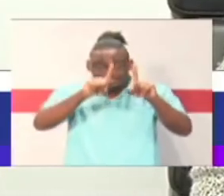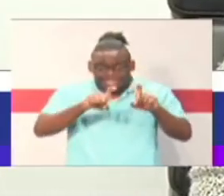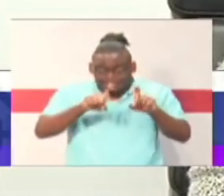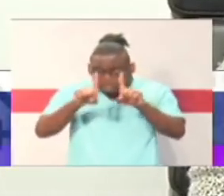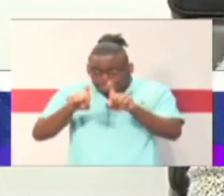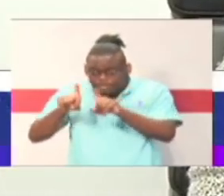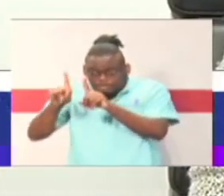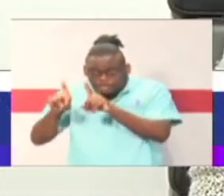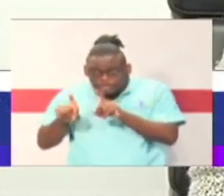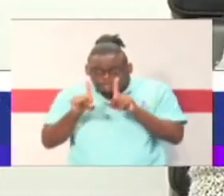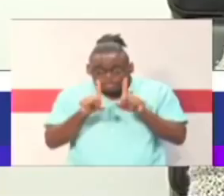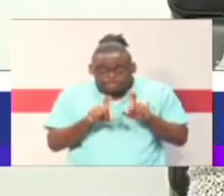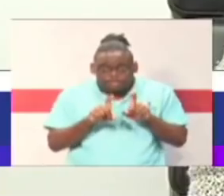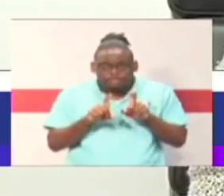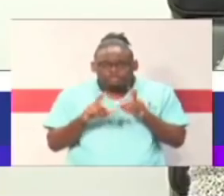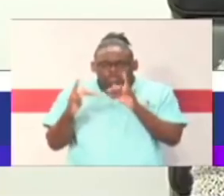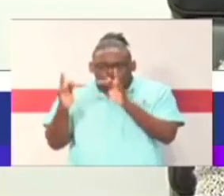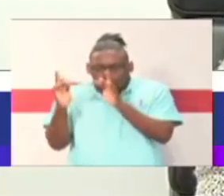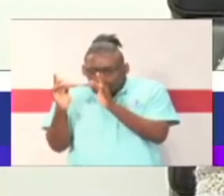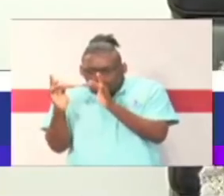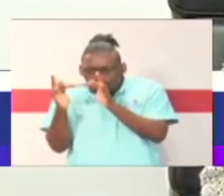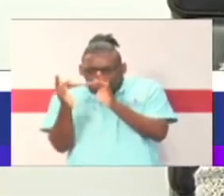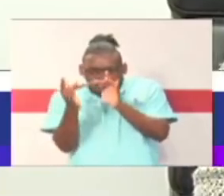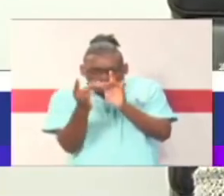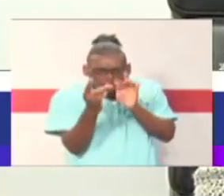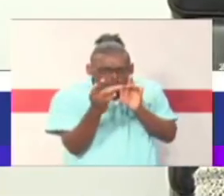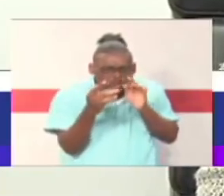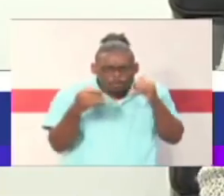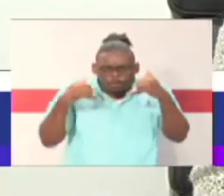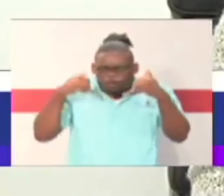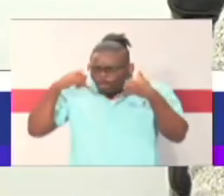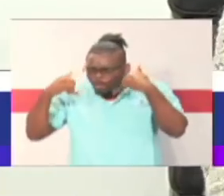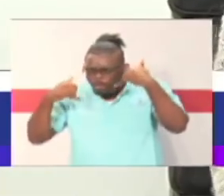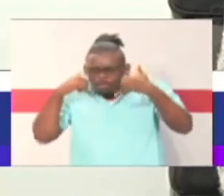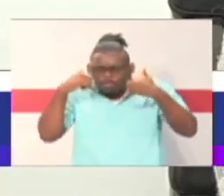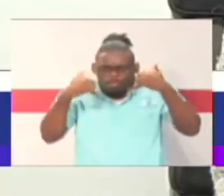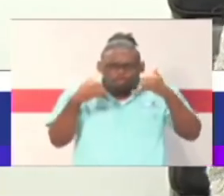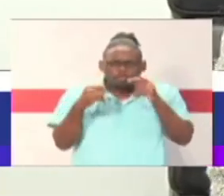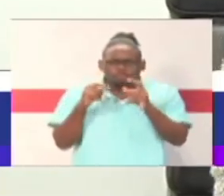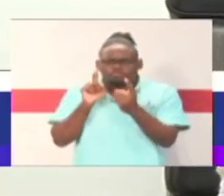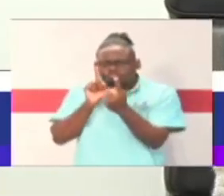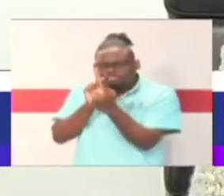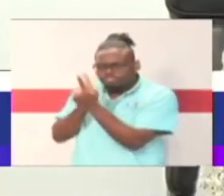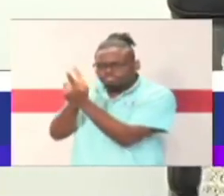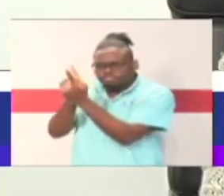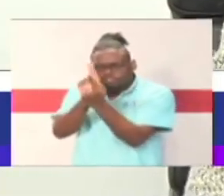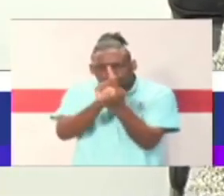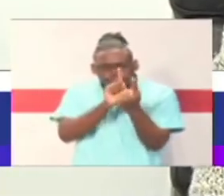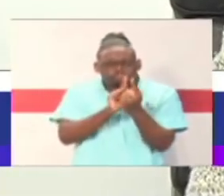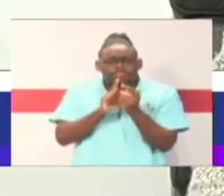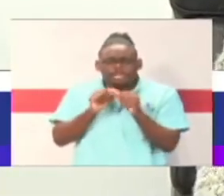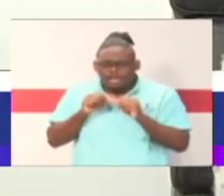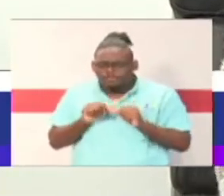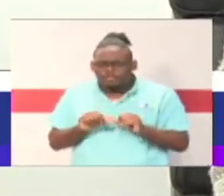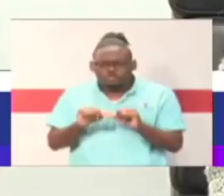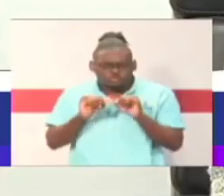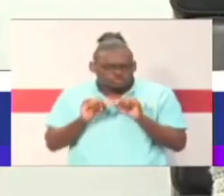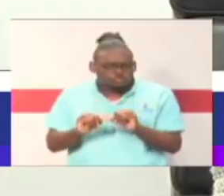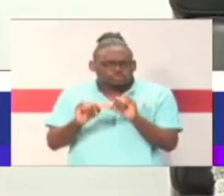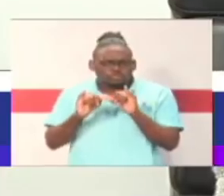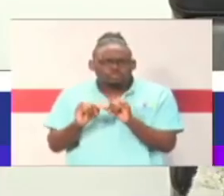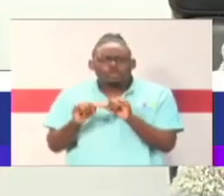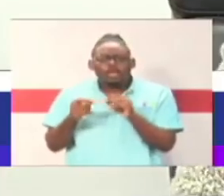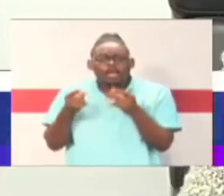will be followed at the workplace in CARPHA, as we've been doing since the first case of COVID-19 in March of